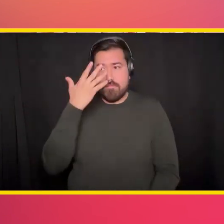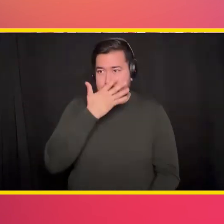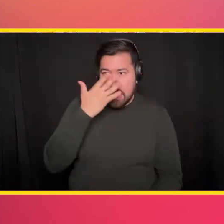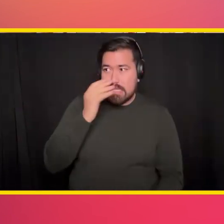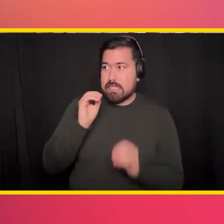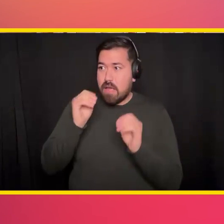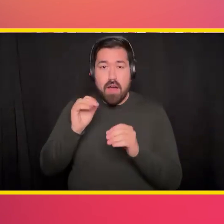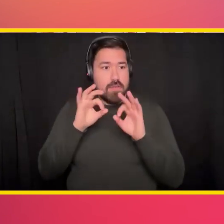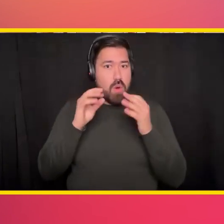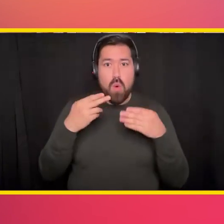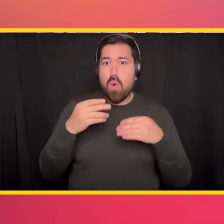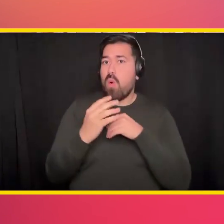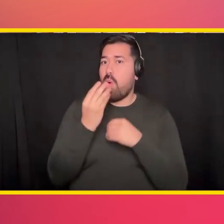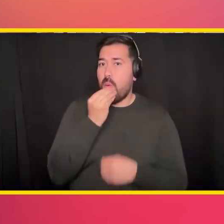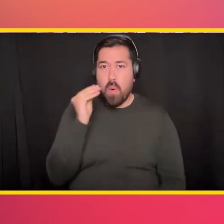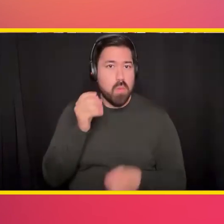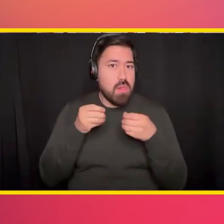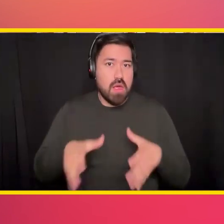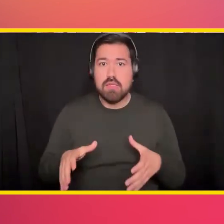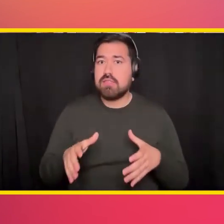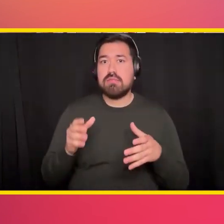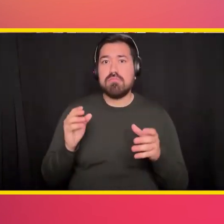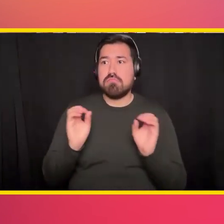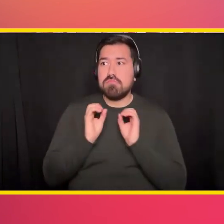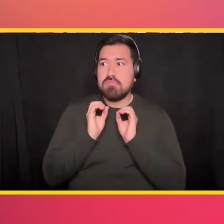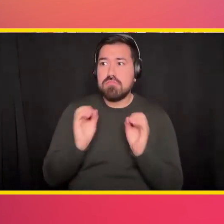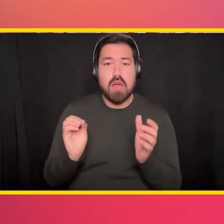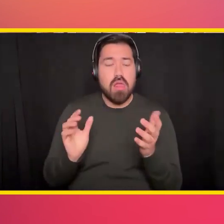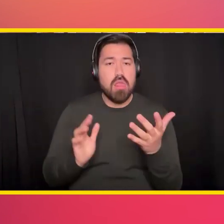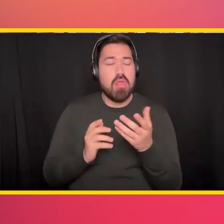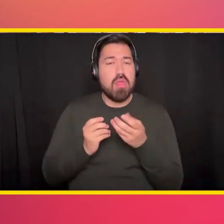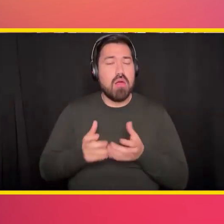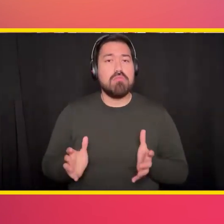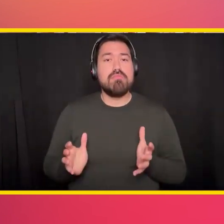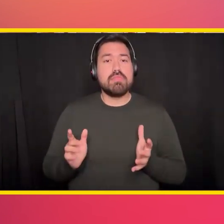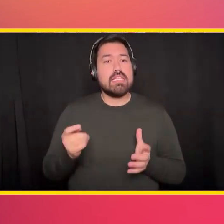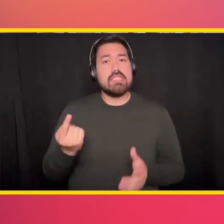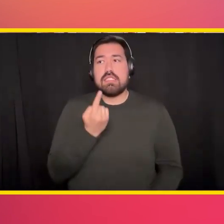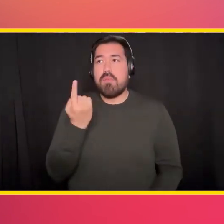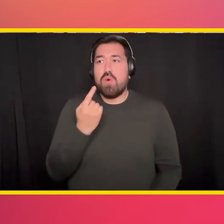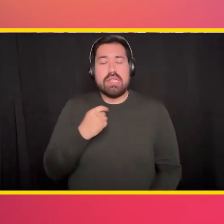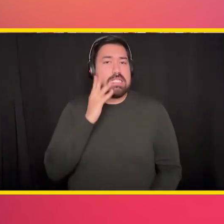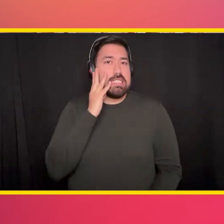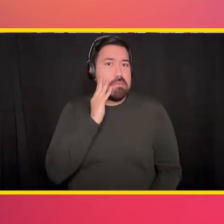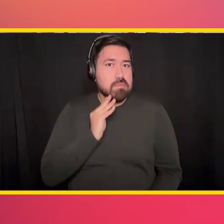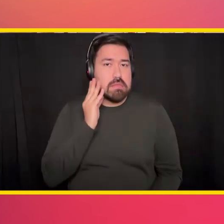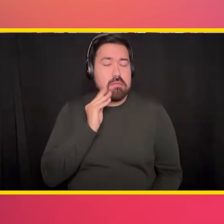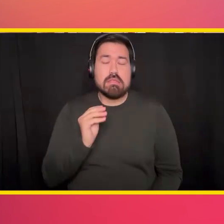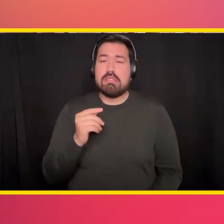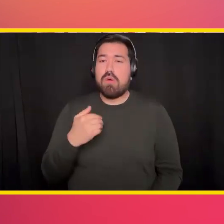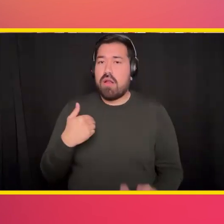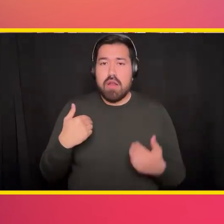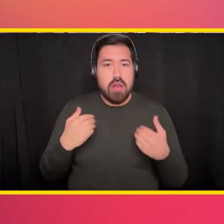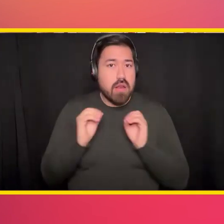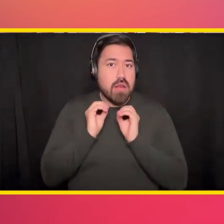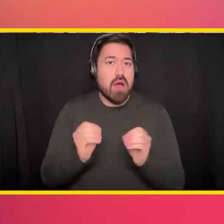know, homeless pretty much, in that scenario. And someone who experienced what it means to not have